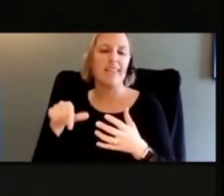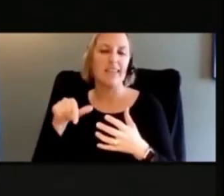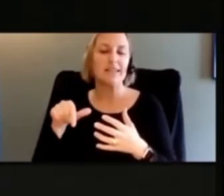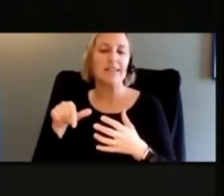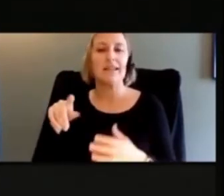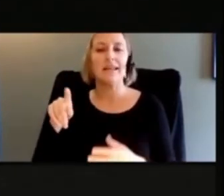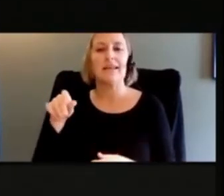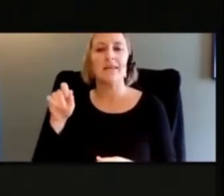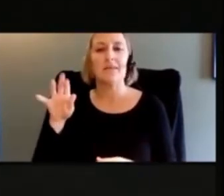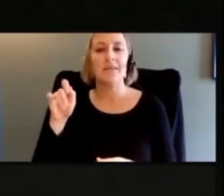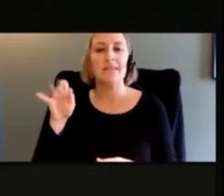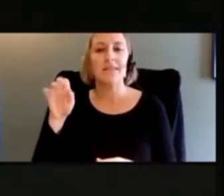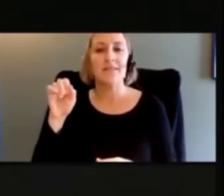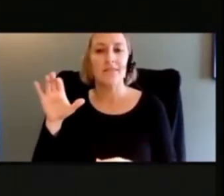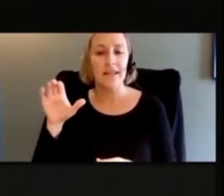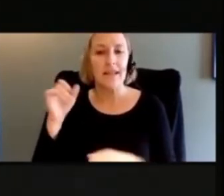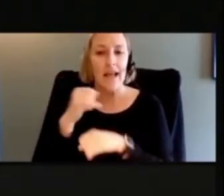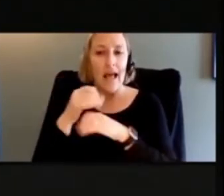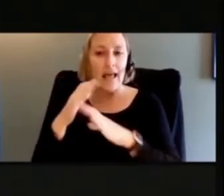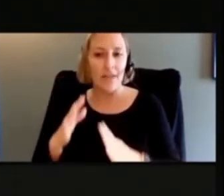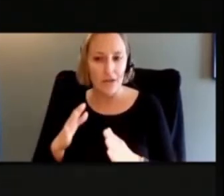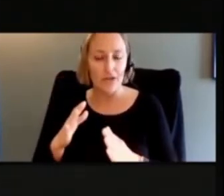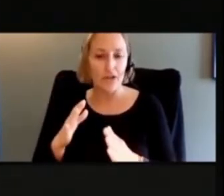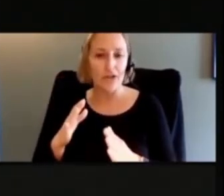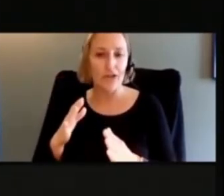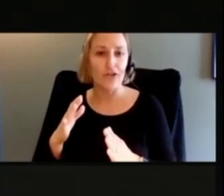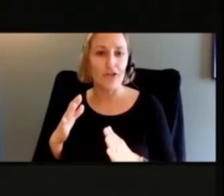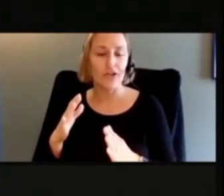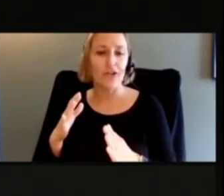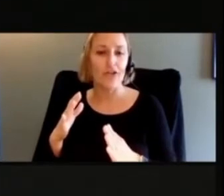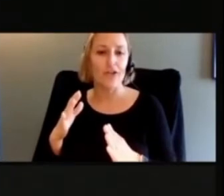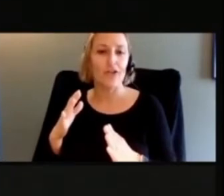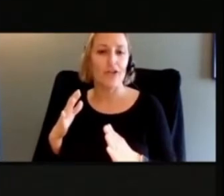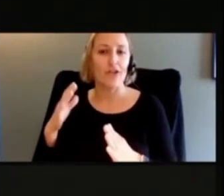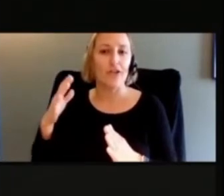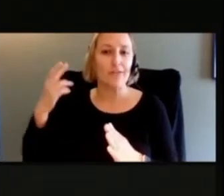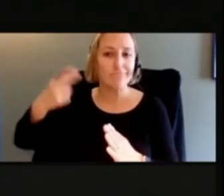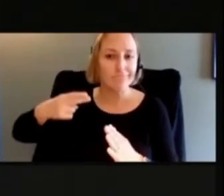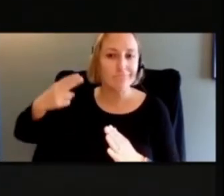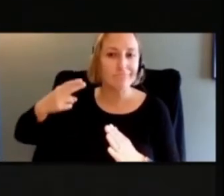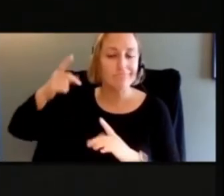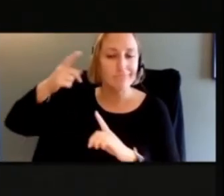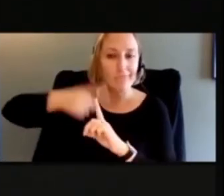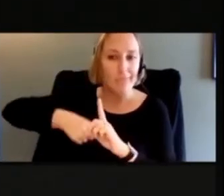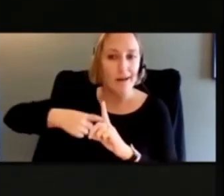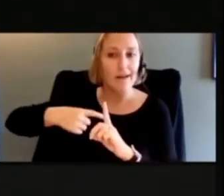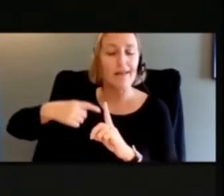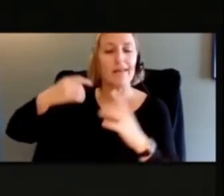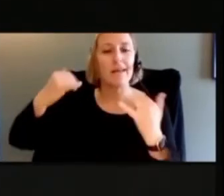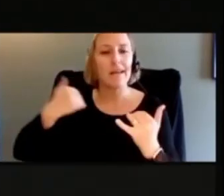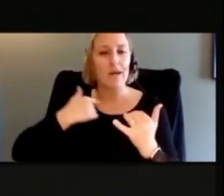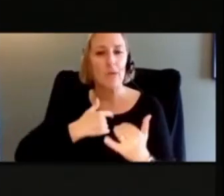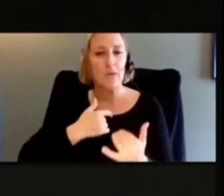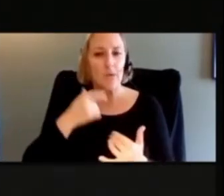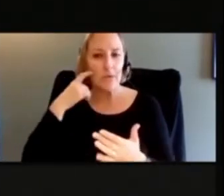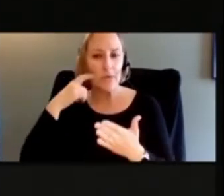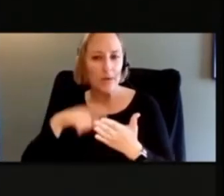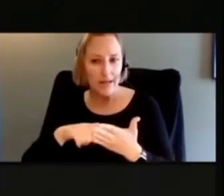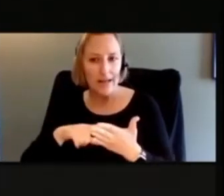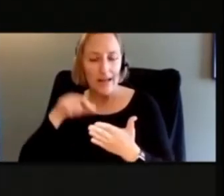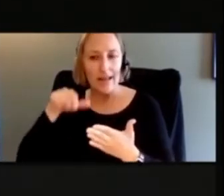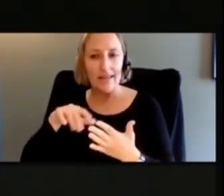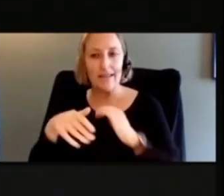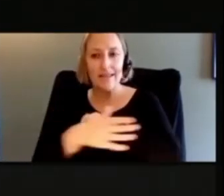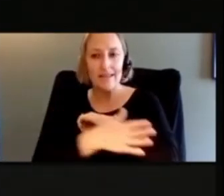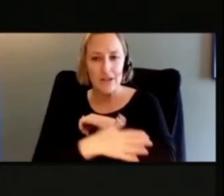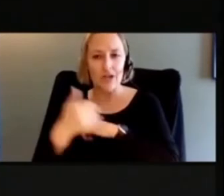that we've also come to reckon moral reckoning with our country's 400-year public